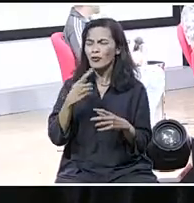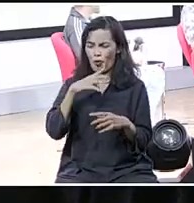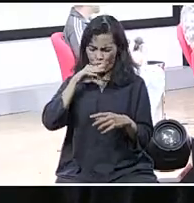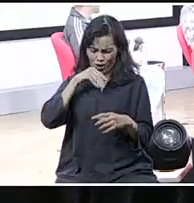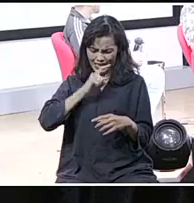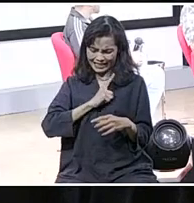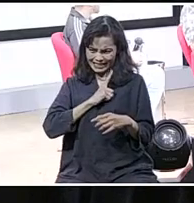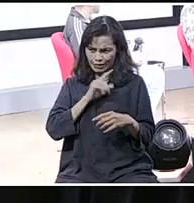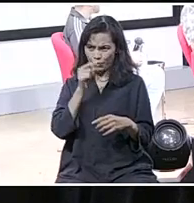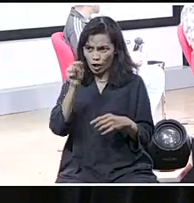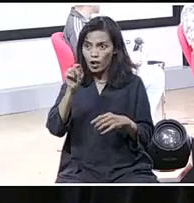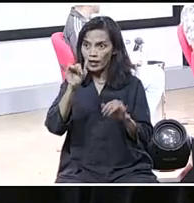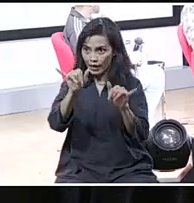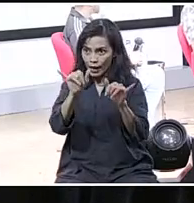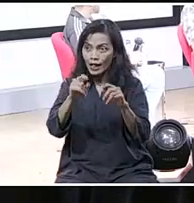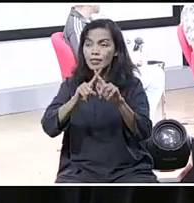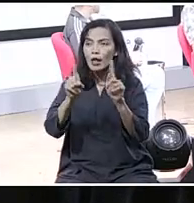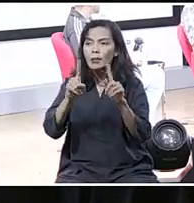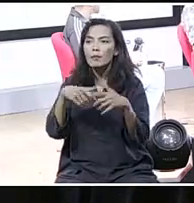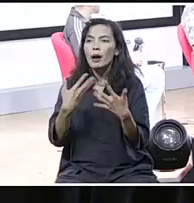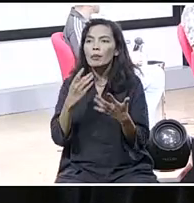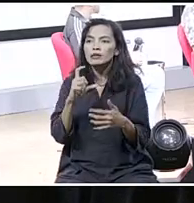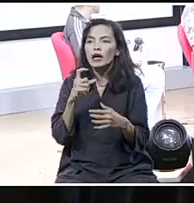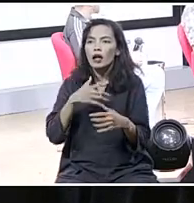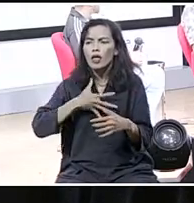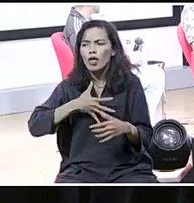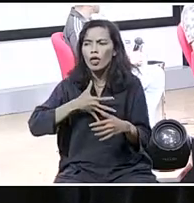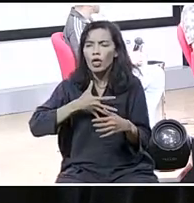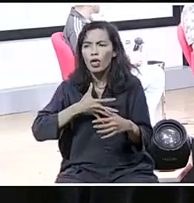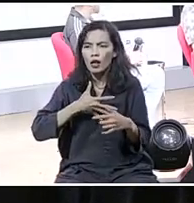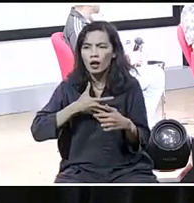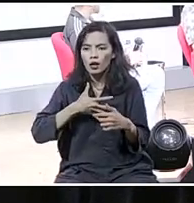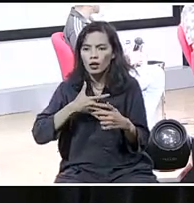it's very important to make sure that that self-talk that you